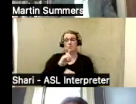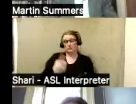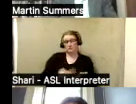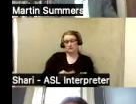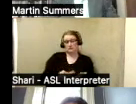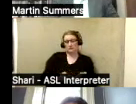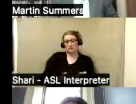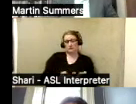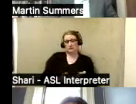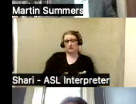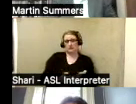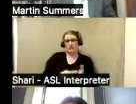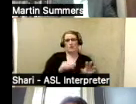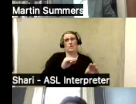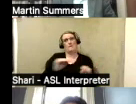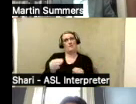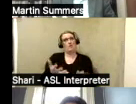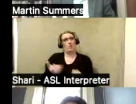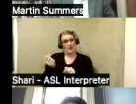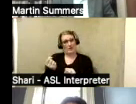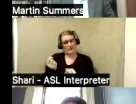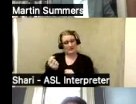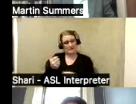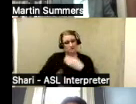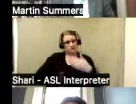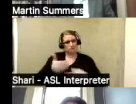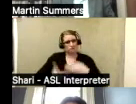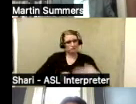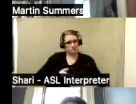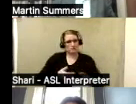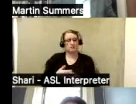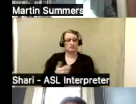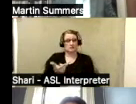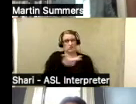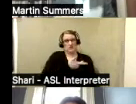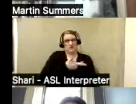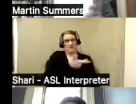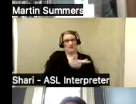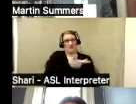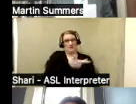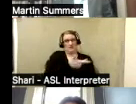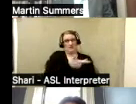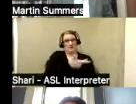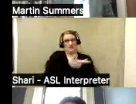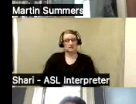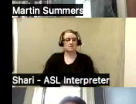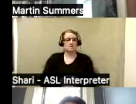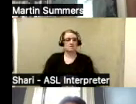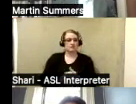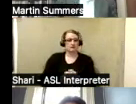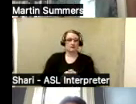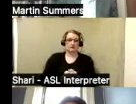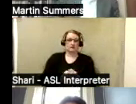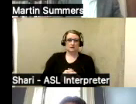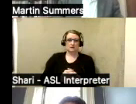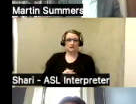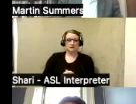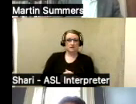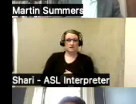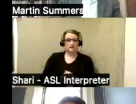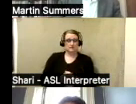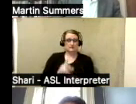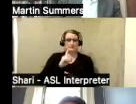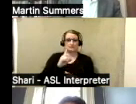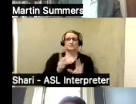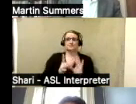We're going to kind of move rather quickly because there's 3 of us. So just